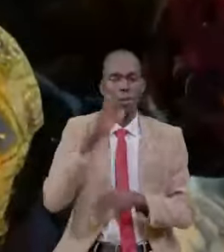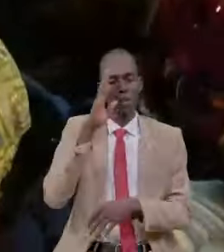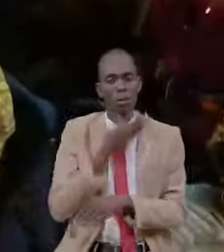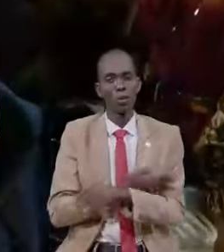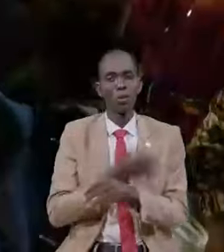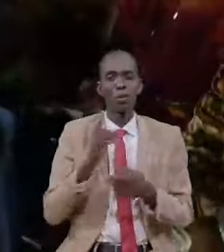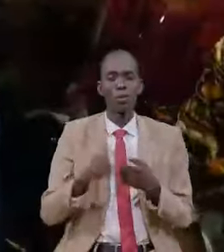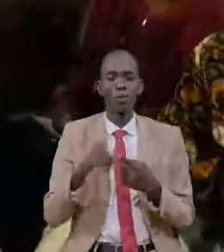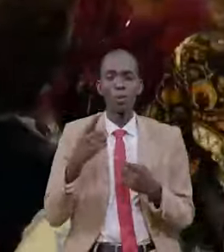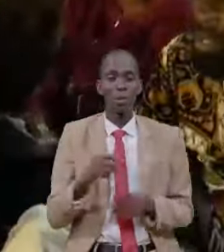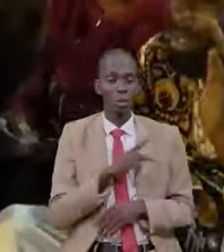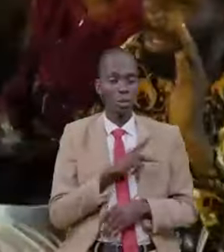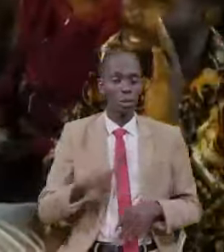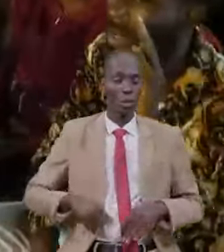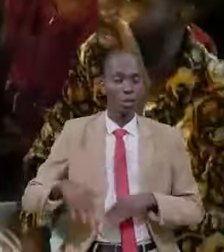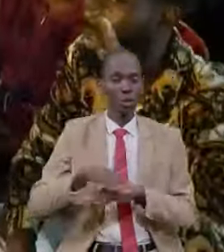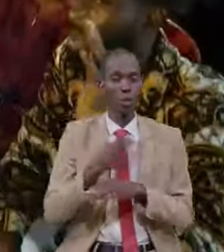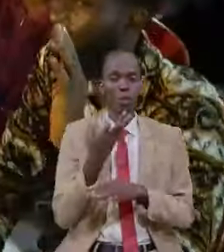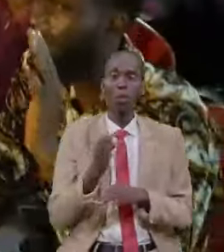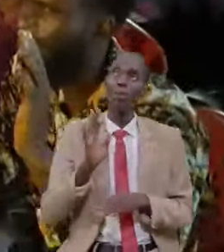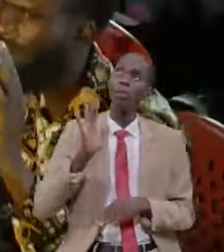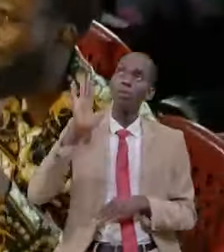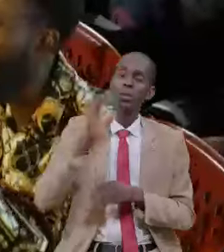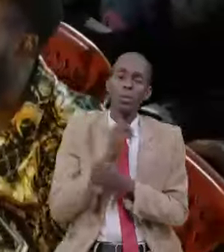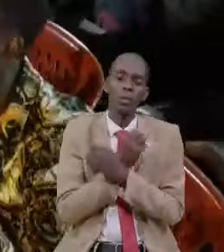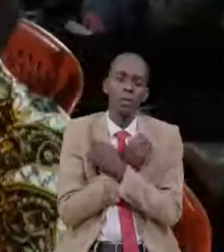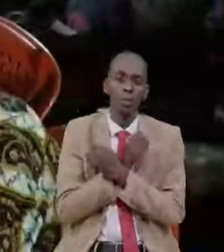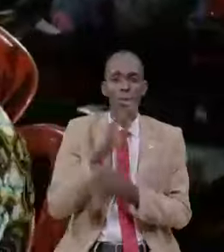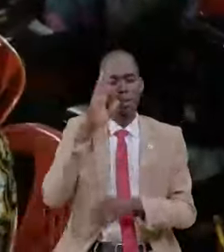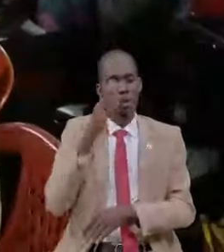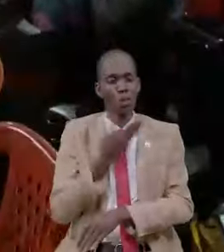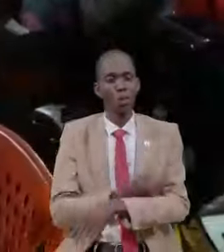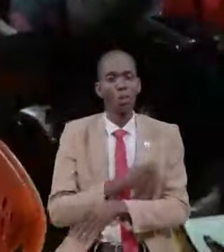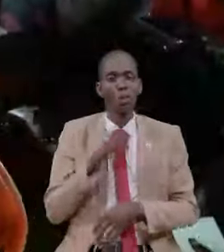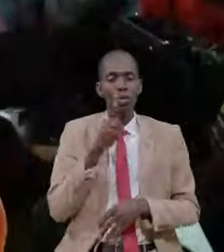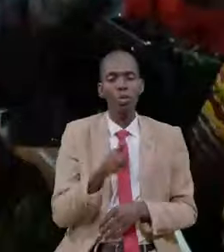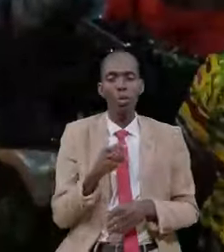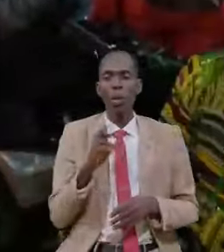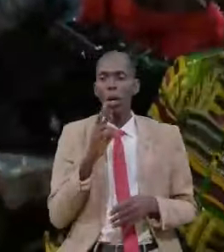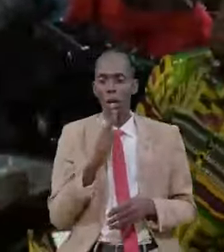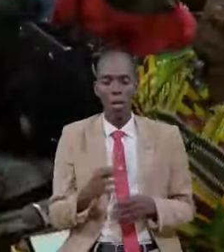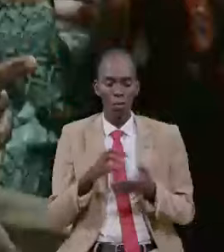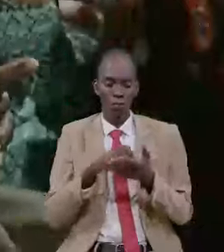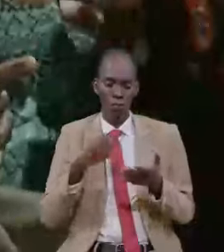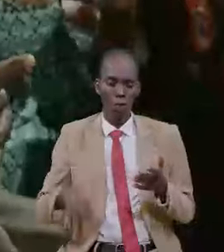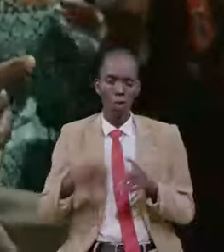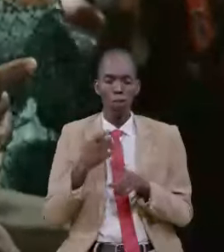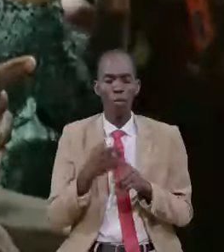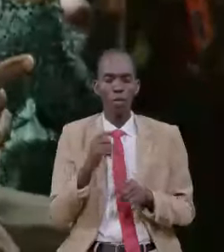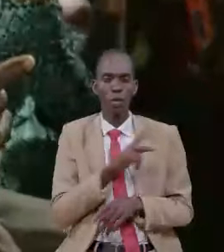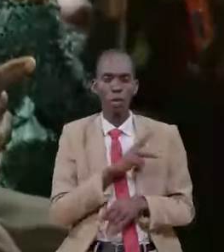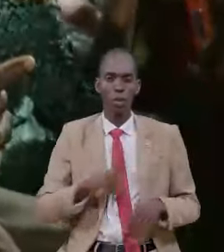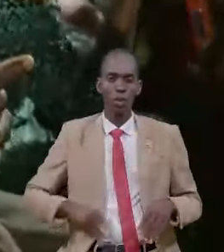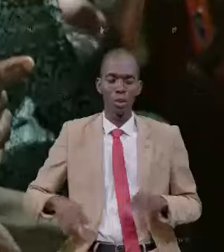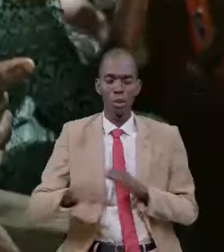kingdom of his dear son. You are taken away from the kingdom of darkness. And